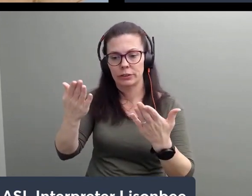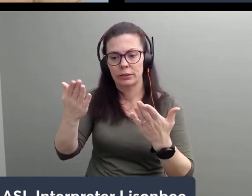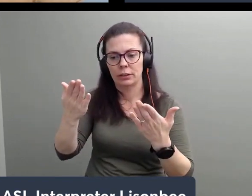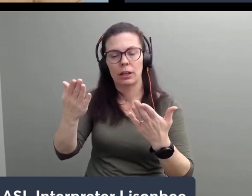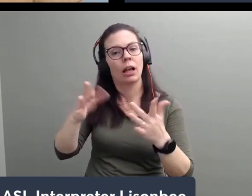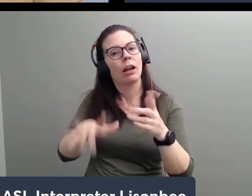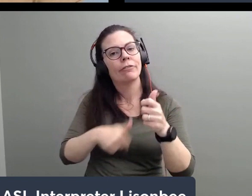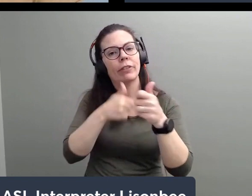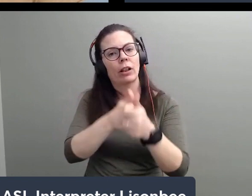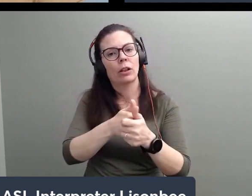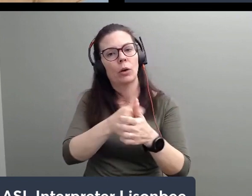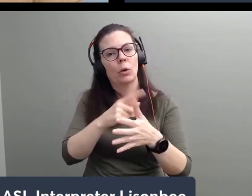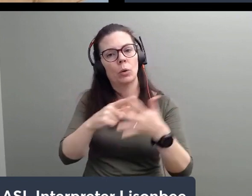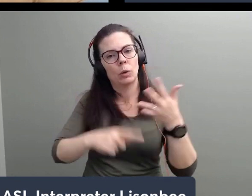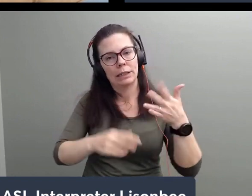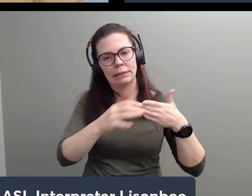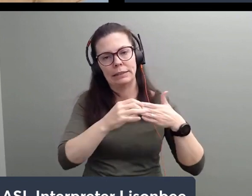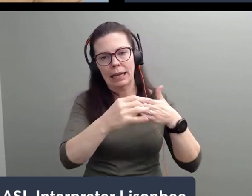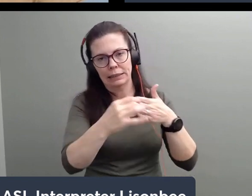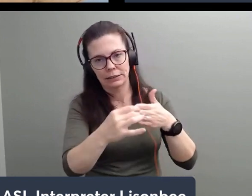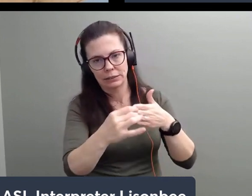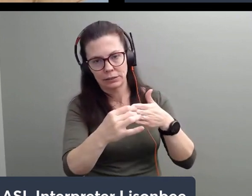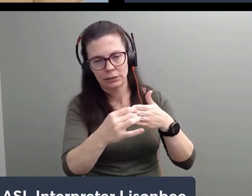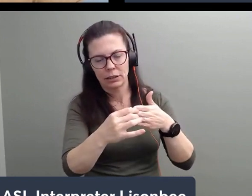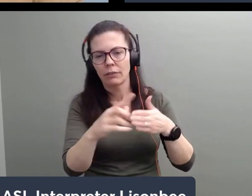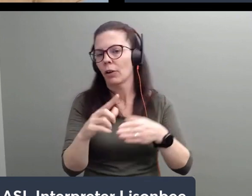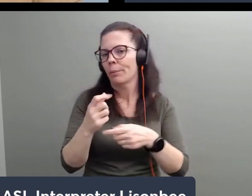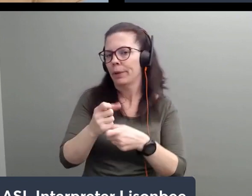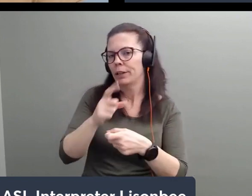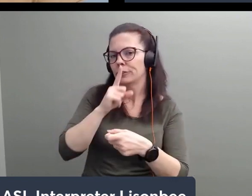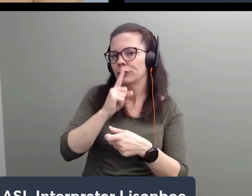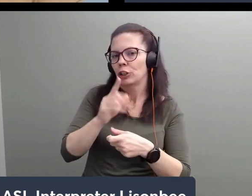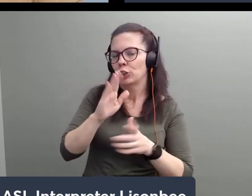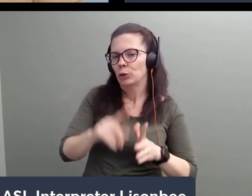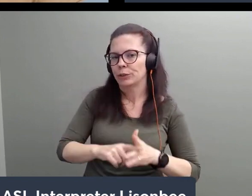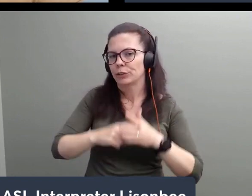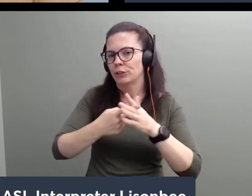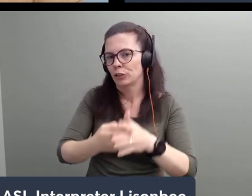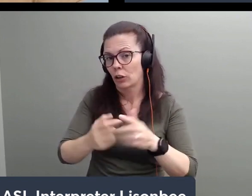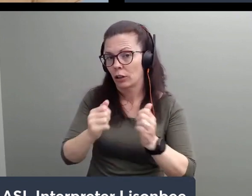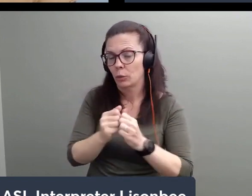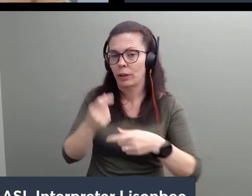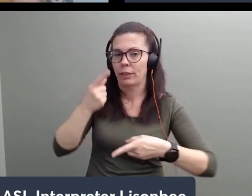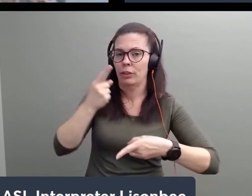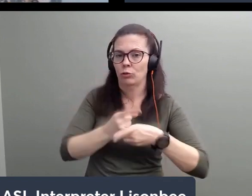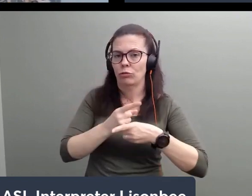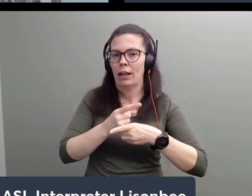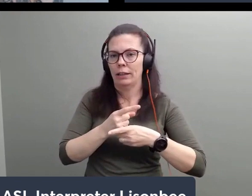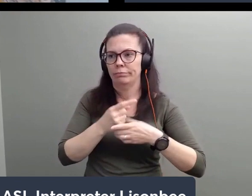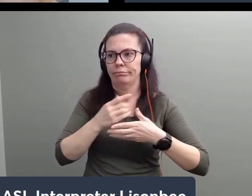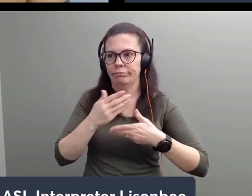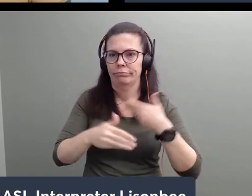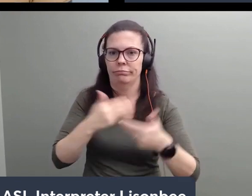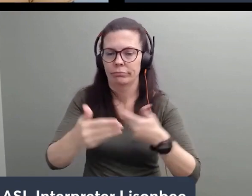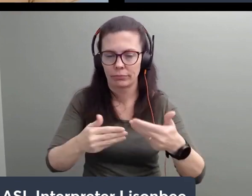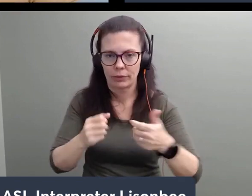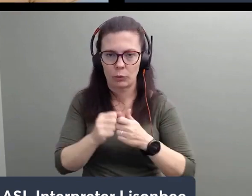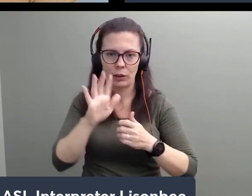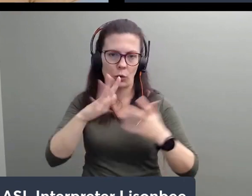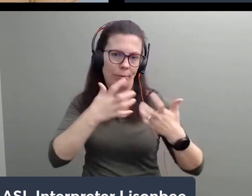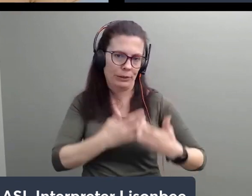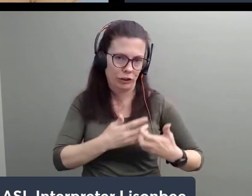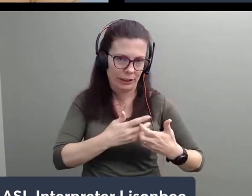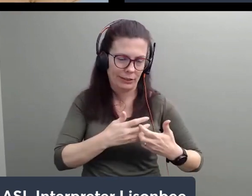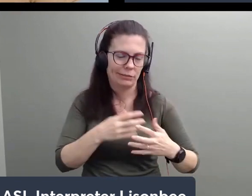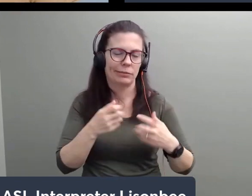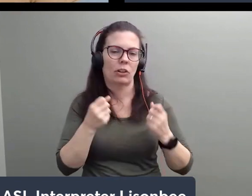follow this guidance on making sure that you start with the right foot on your machine, and this is going to give you a